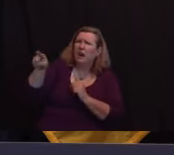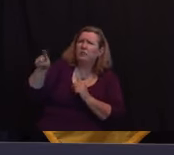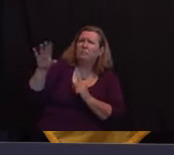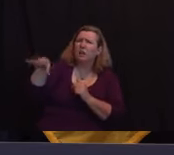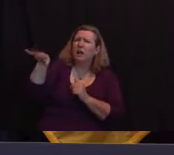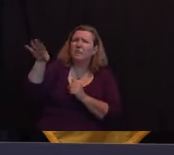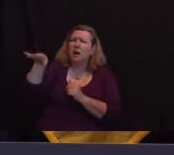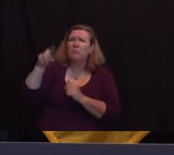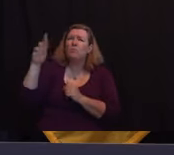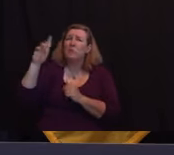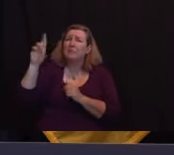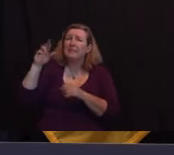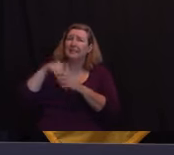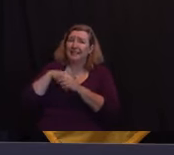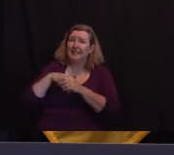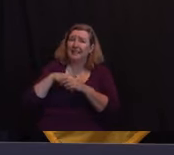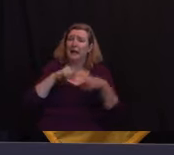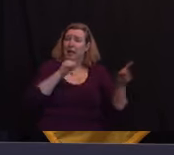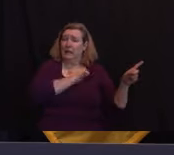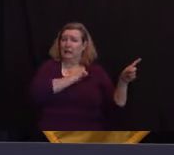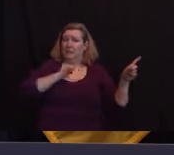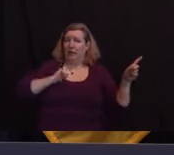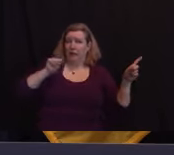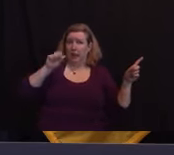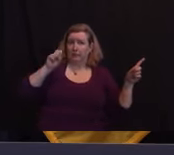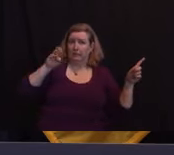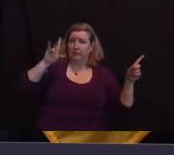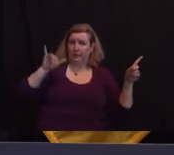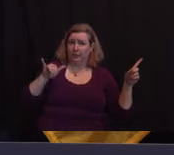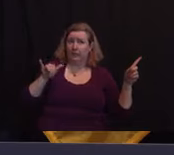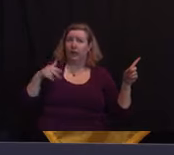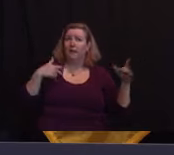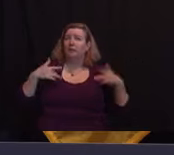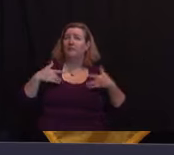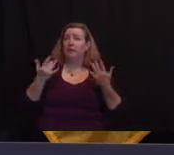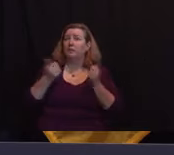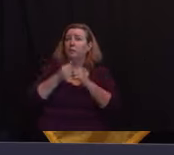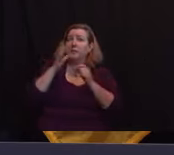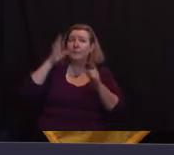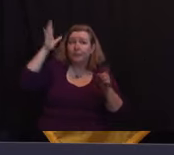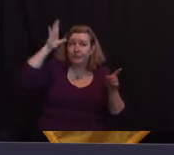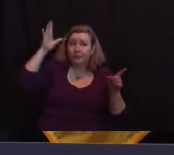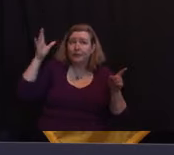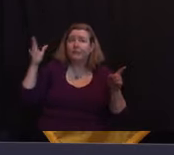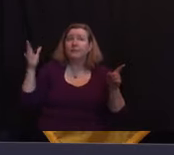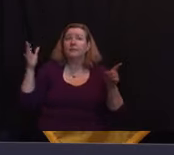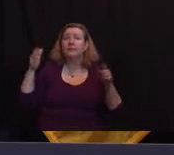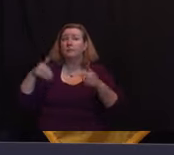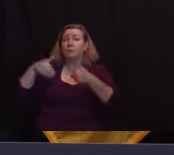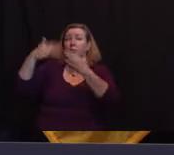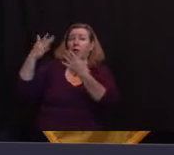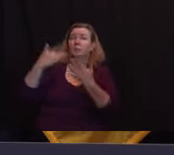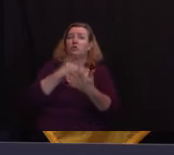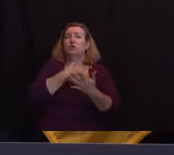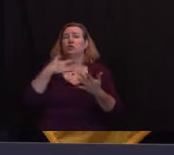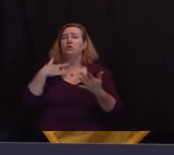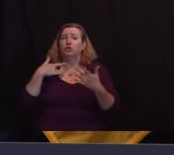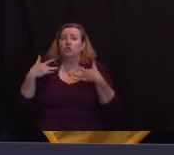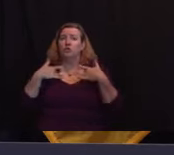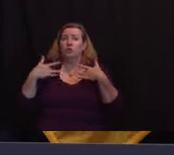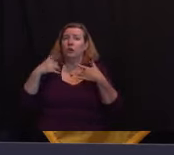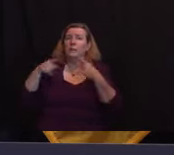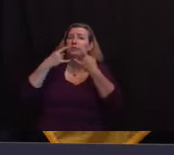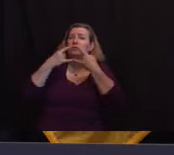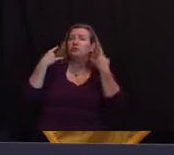Republicans in the Assembly held an event with parents who raised concerns about masks in schools. They're worried that it leads